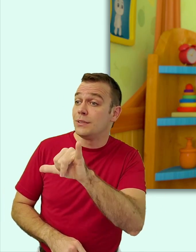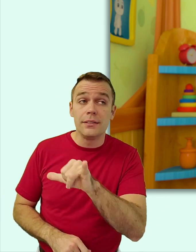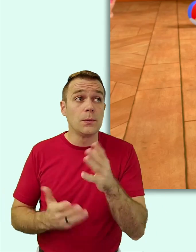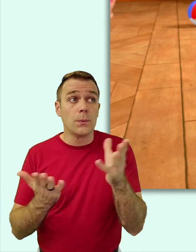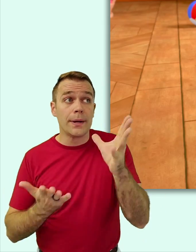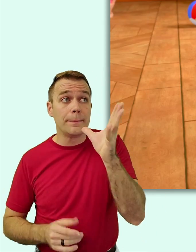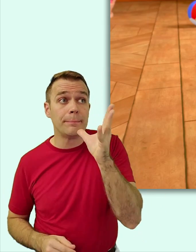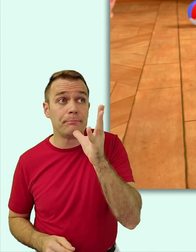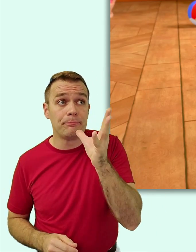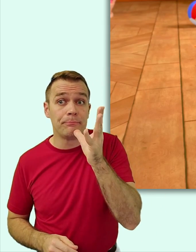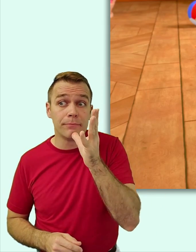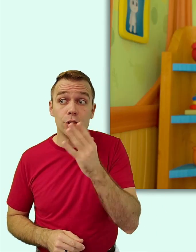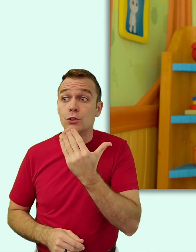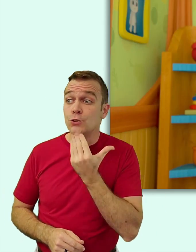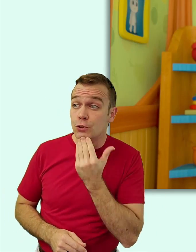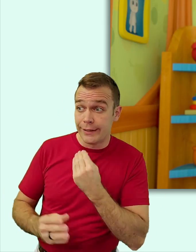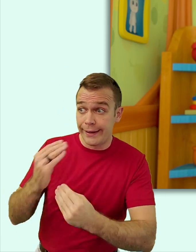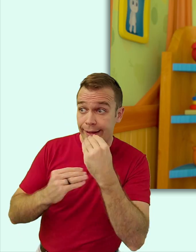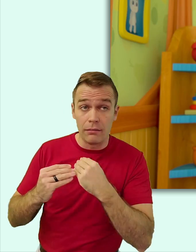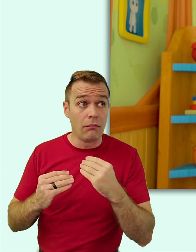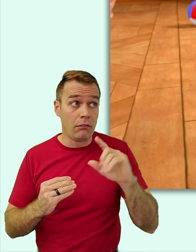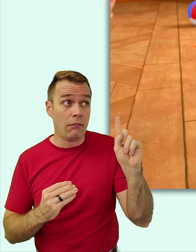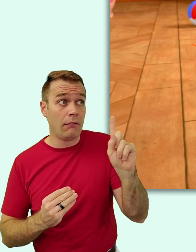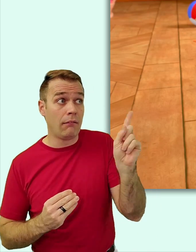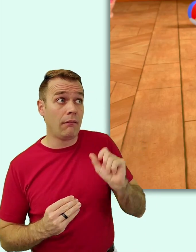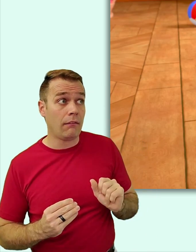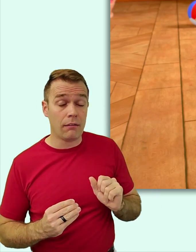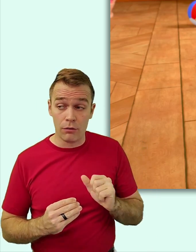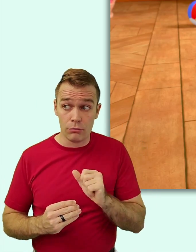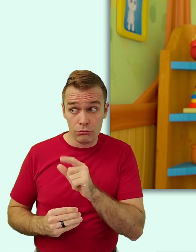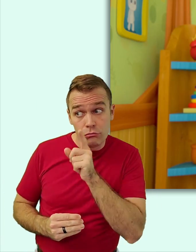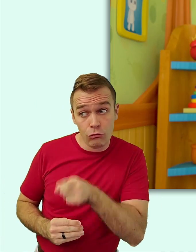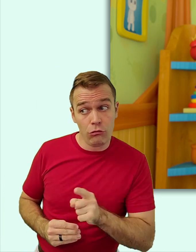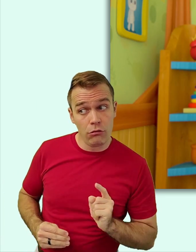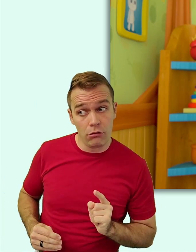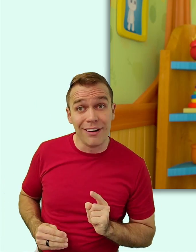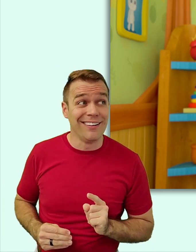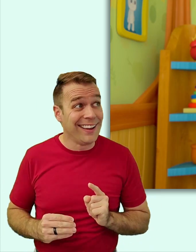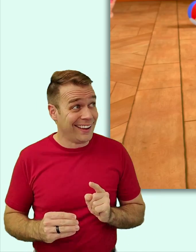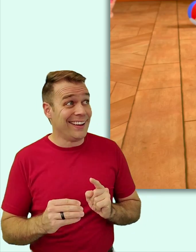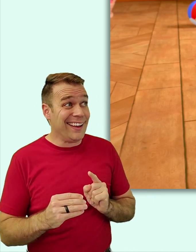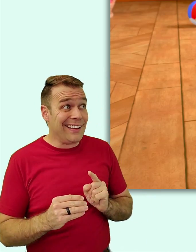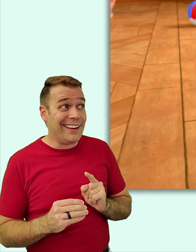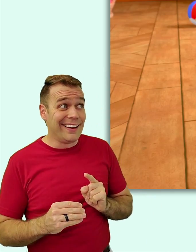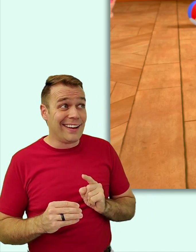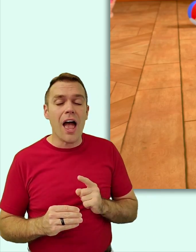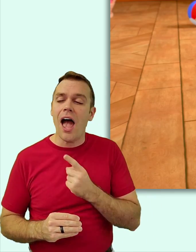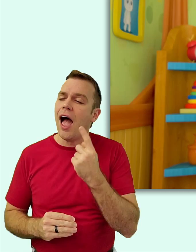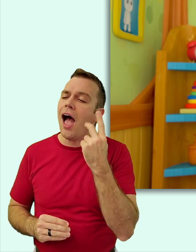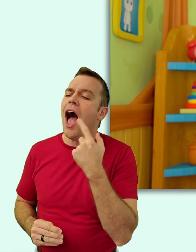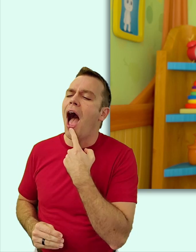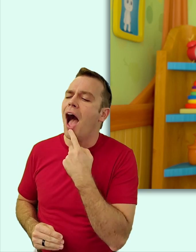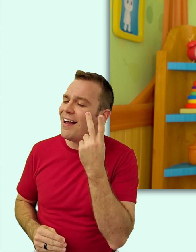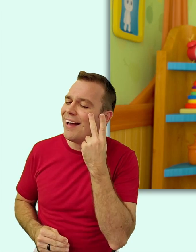Baby Dewey. Yes, mommy. Eating sugar? No, mommy. Are you sure? Yes,